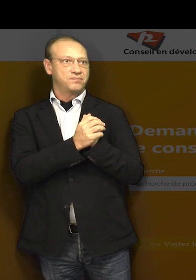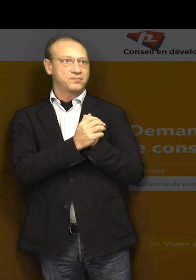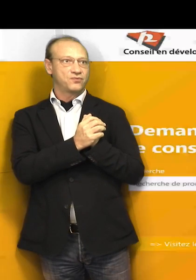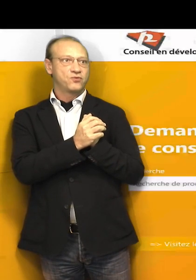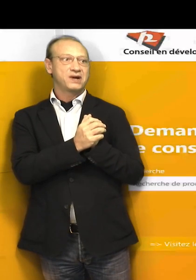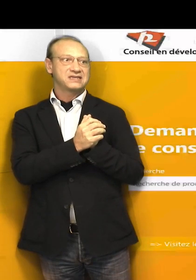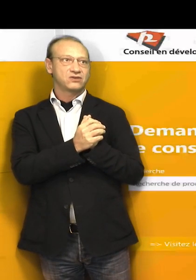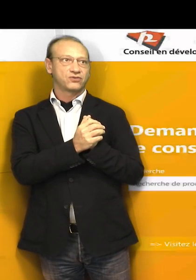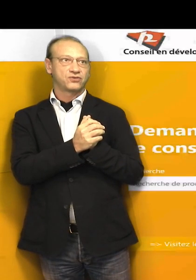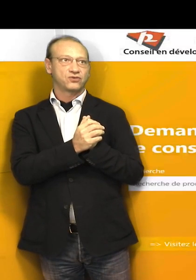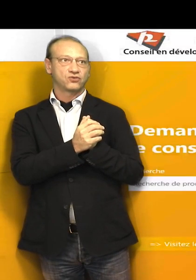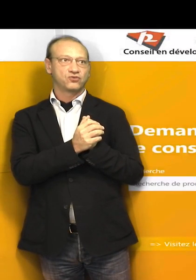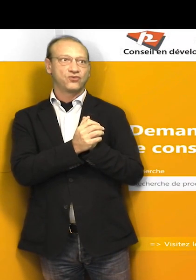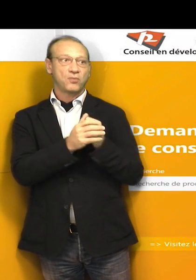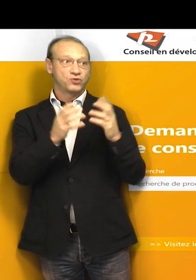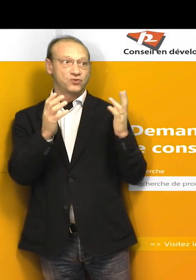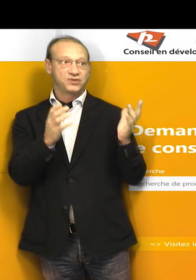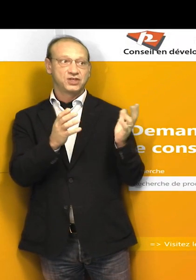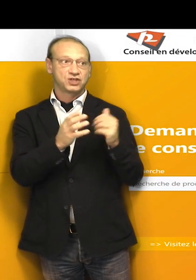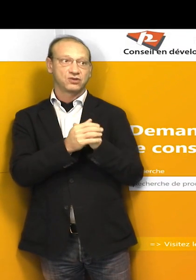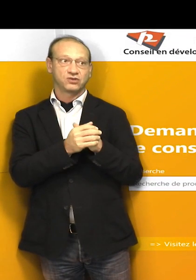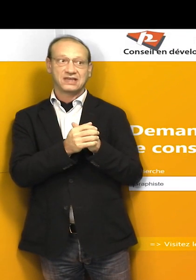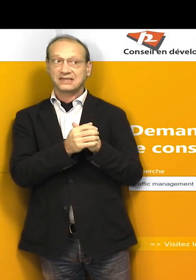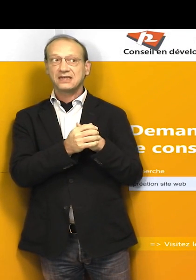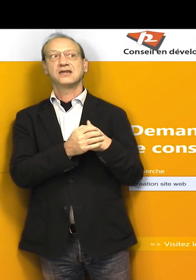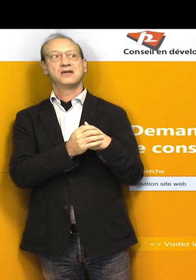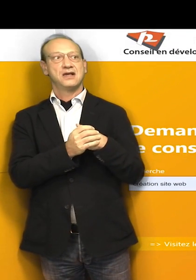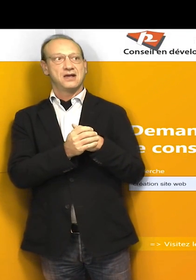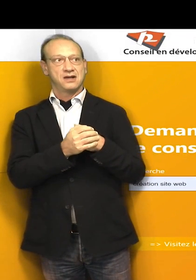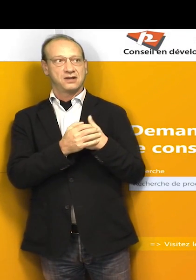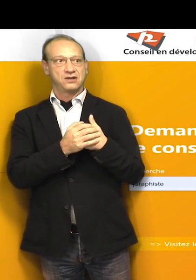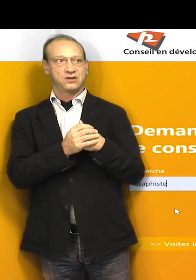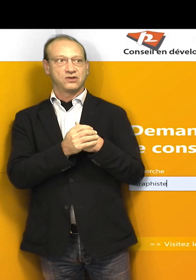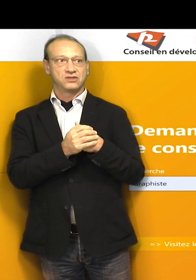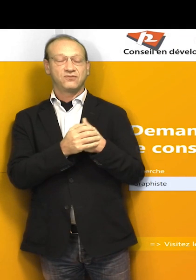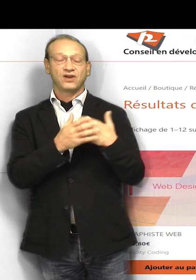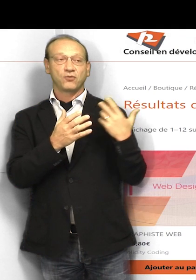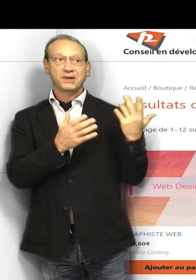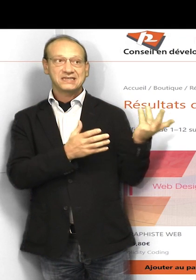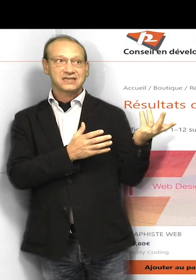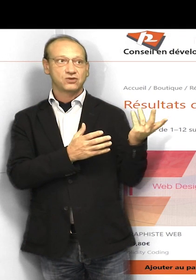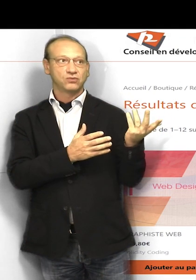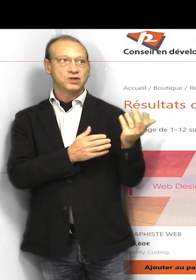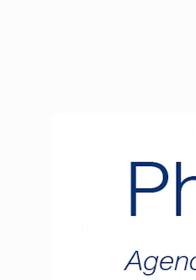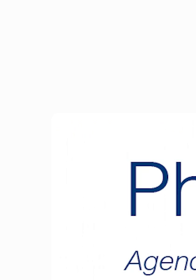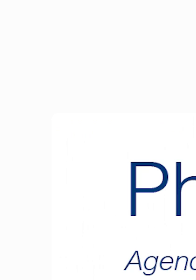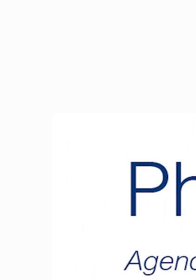Consulting today. Solidity Consulting is a brand of Philemonday agency.